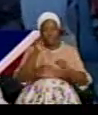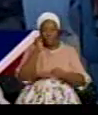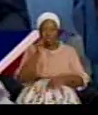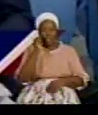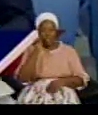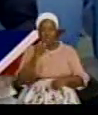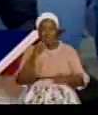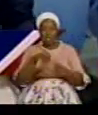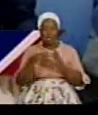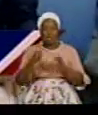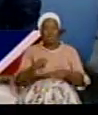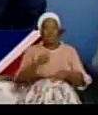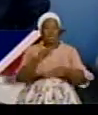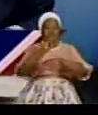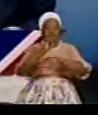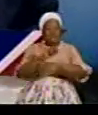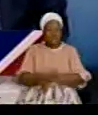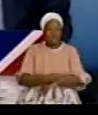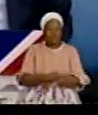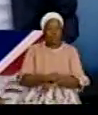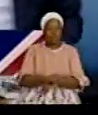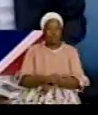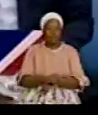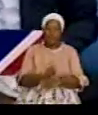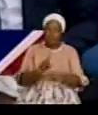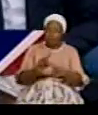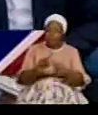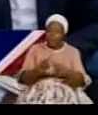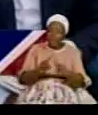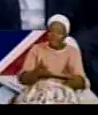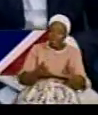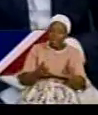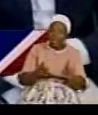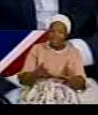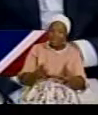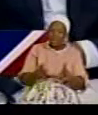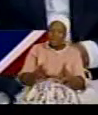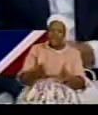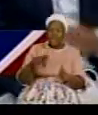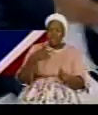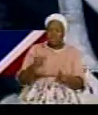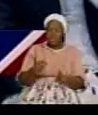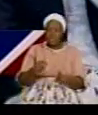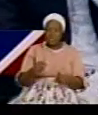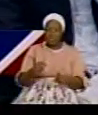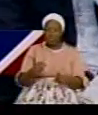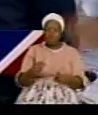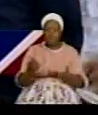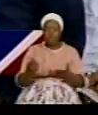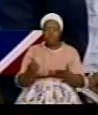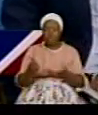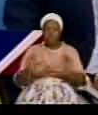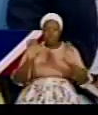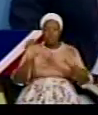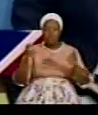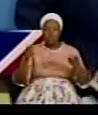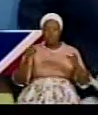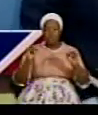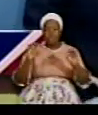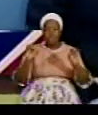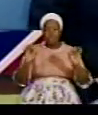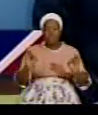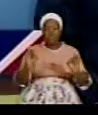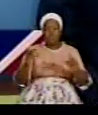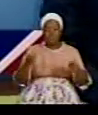But, they come again. But the chief priests and the scribes and the